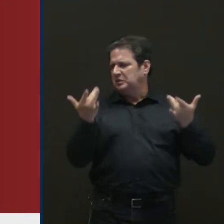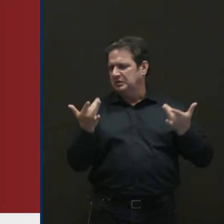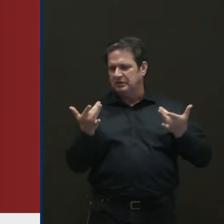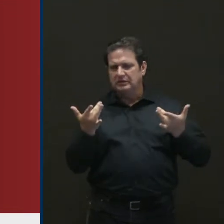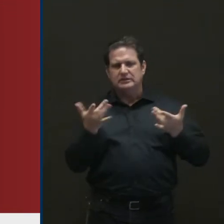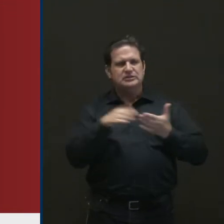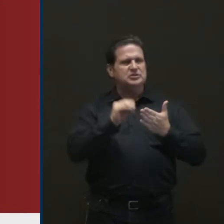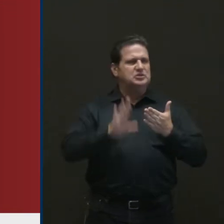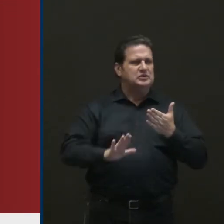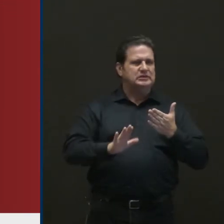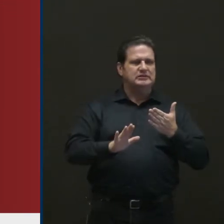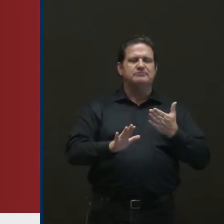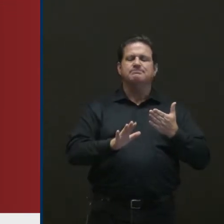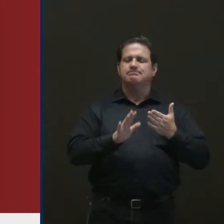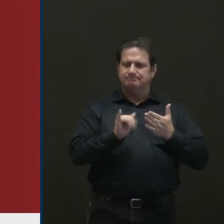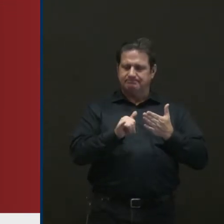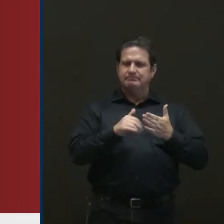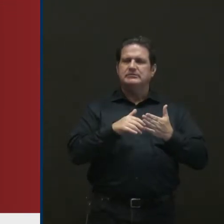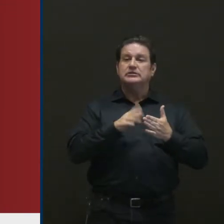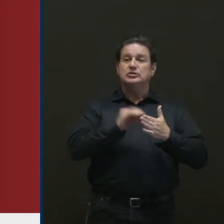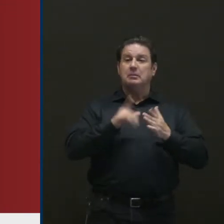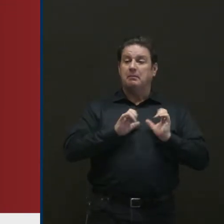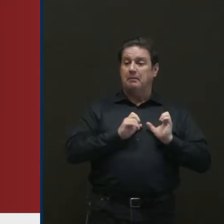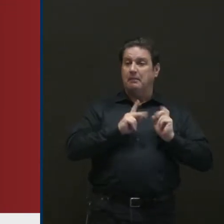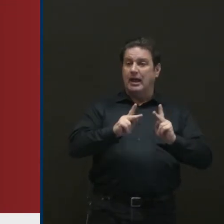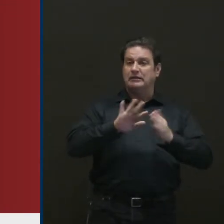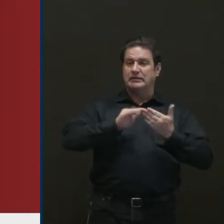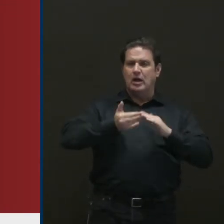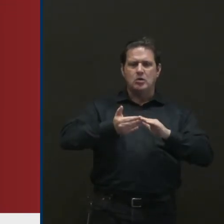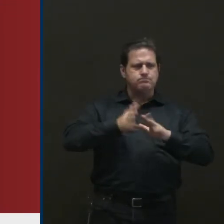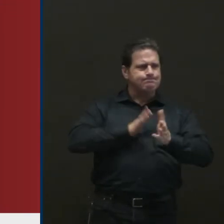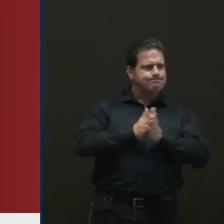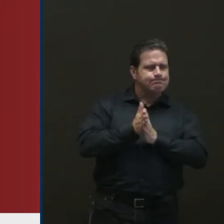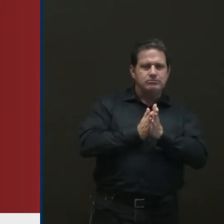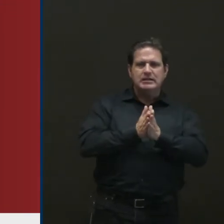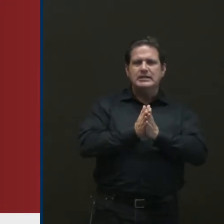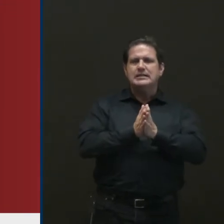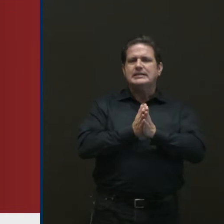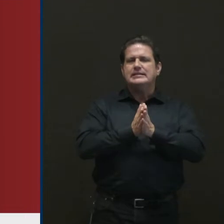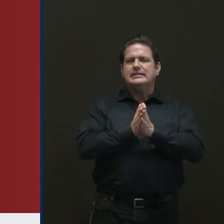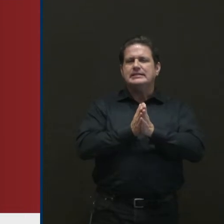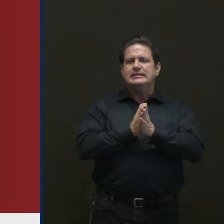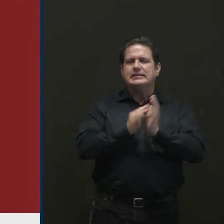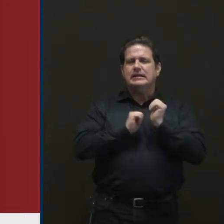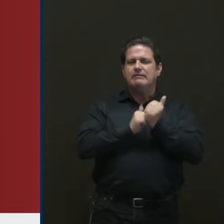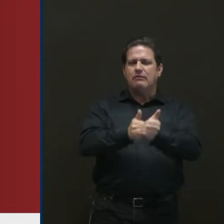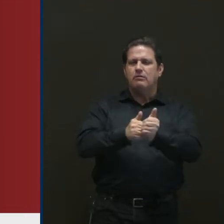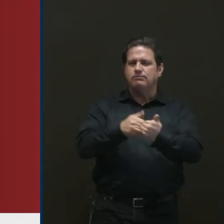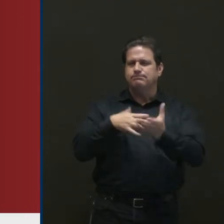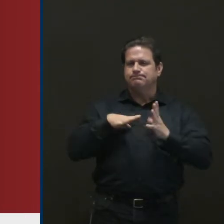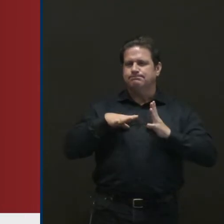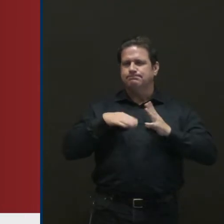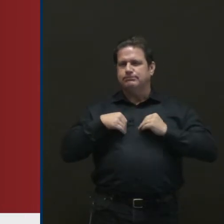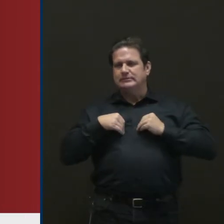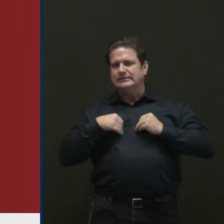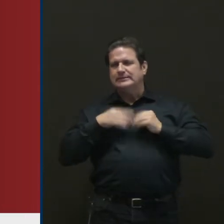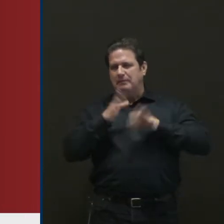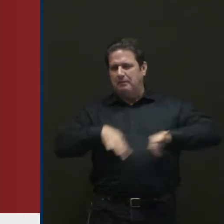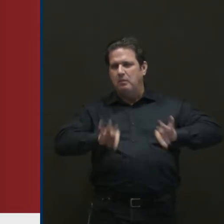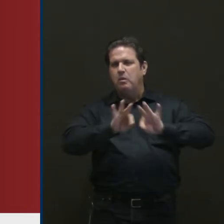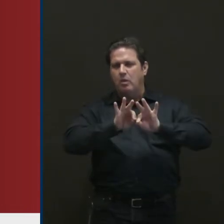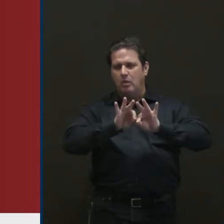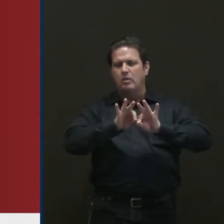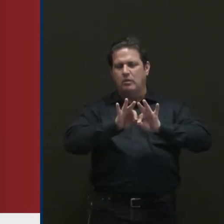student populations as those students have come back to town, that enforcement increasingly is going to be an important part